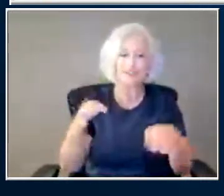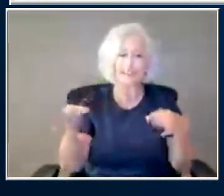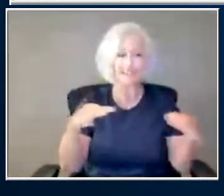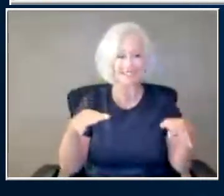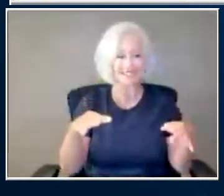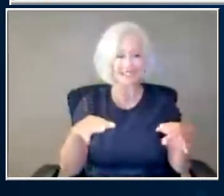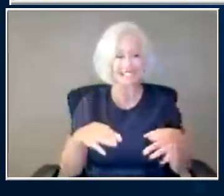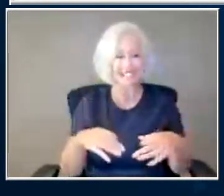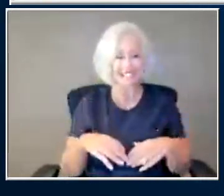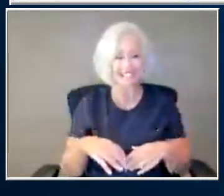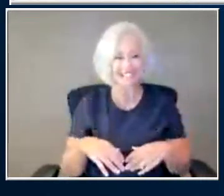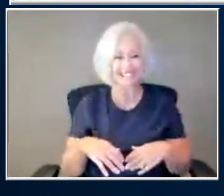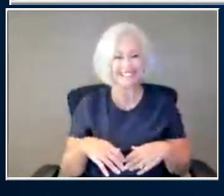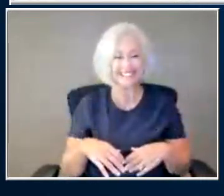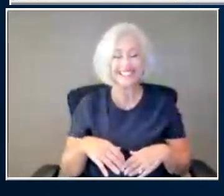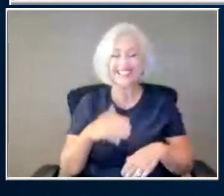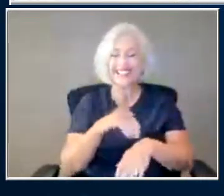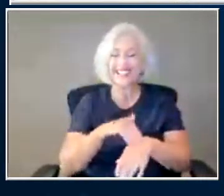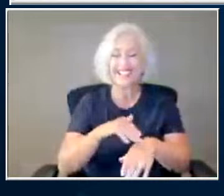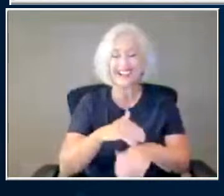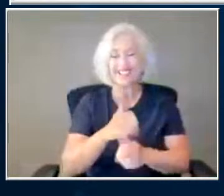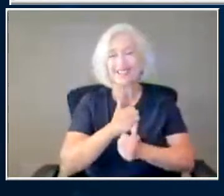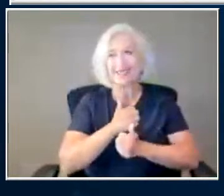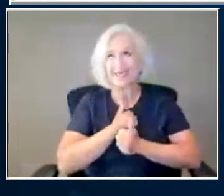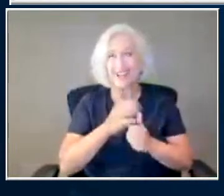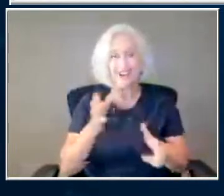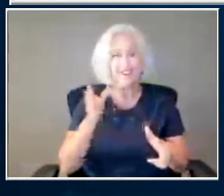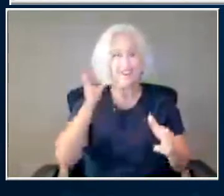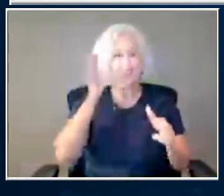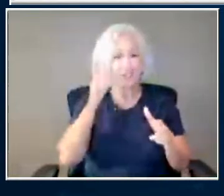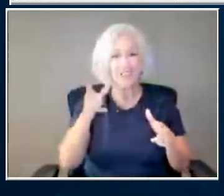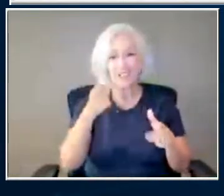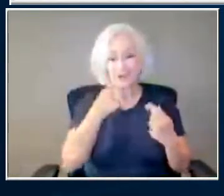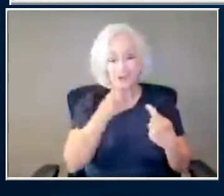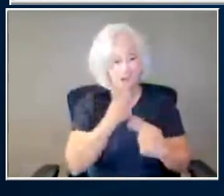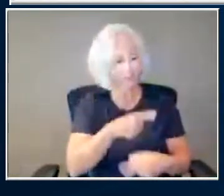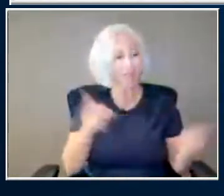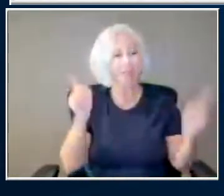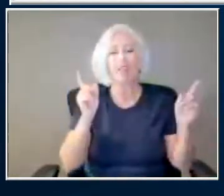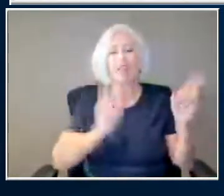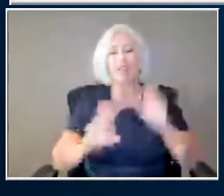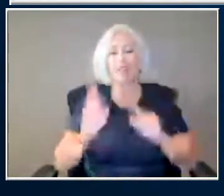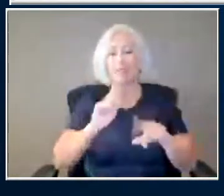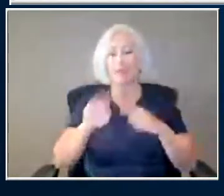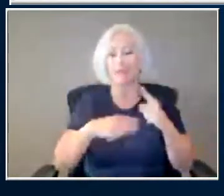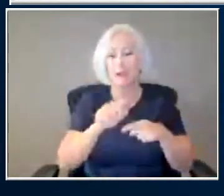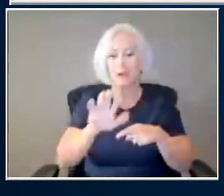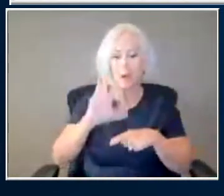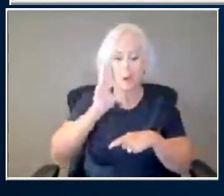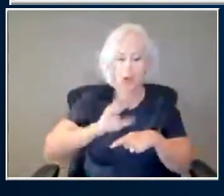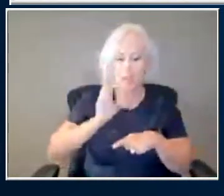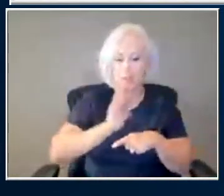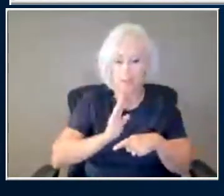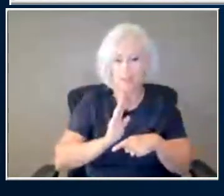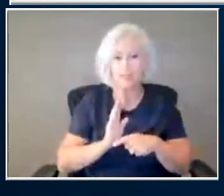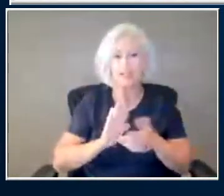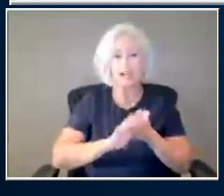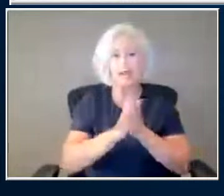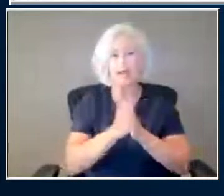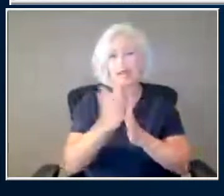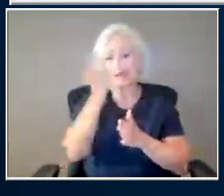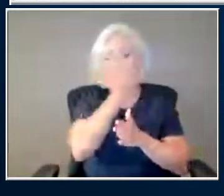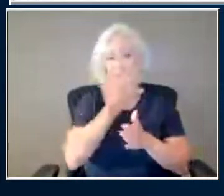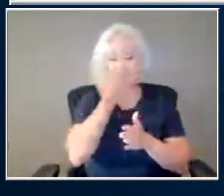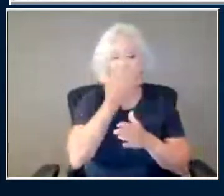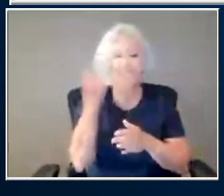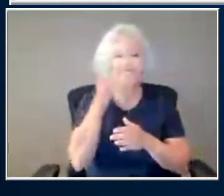these doctors' ears. We love hearing that you're out there spreading the word and being the face of somebody who's gone through these treatments